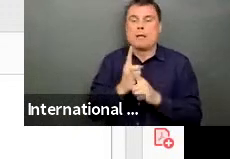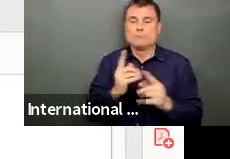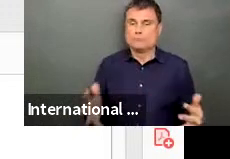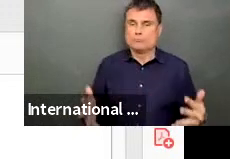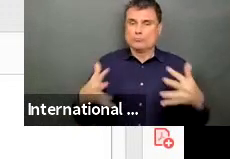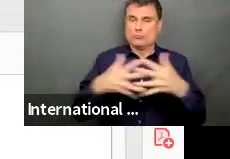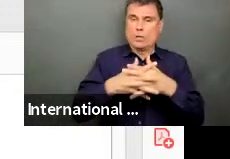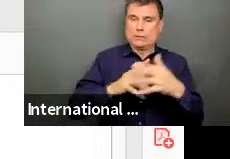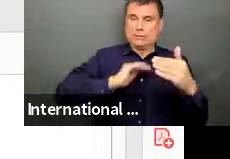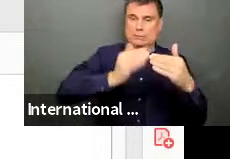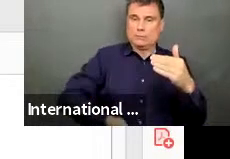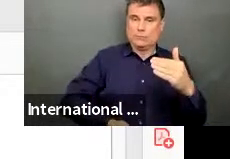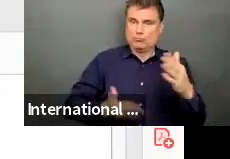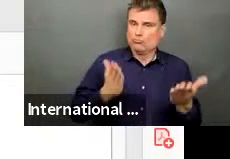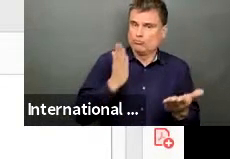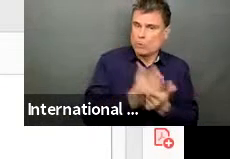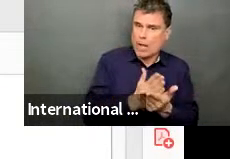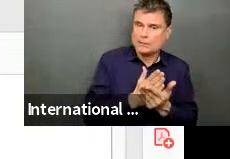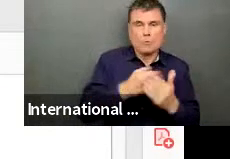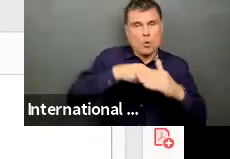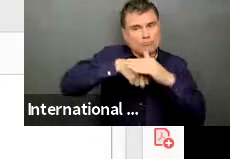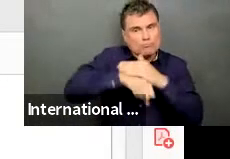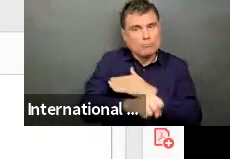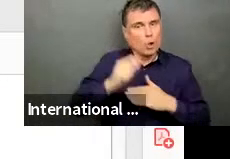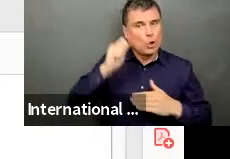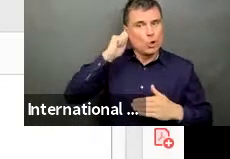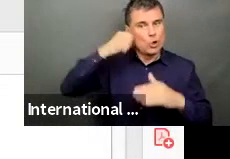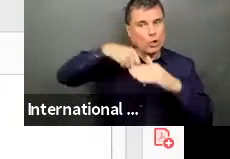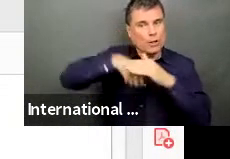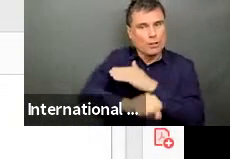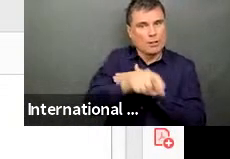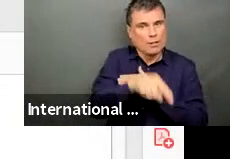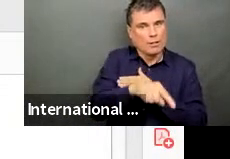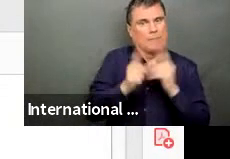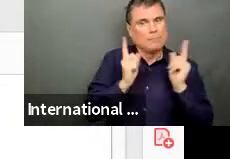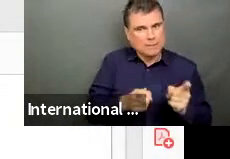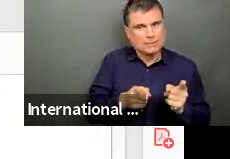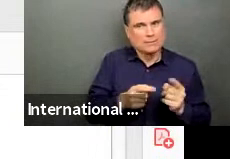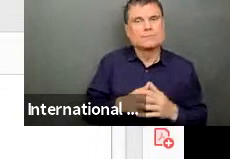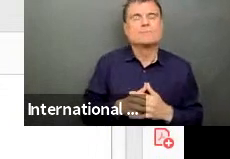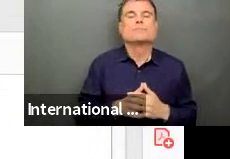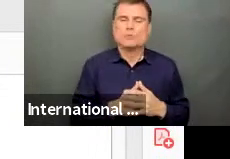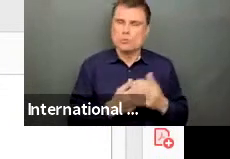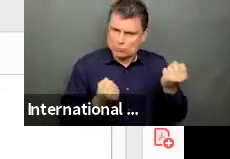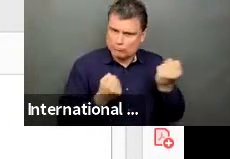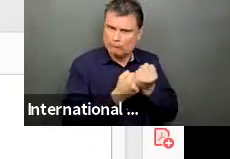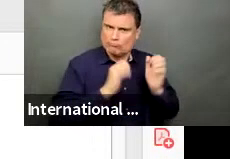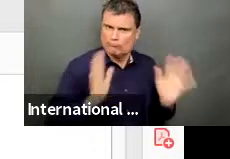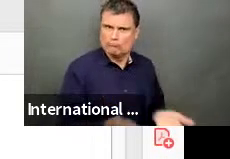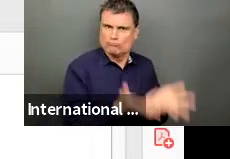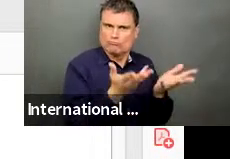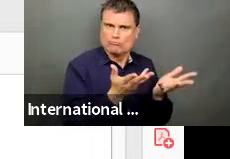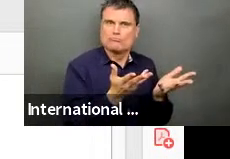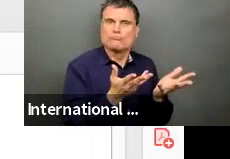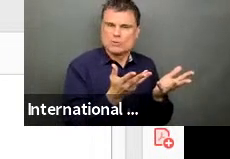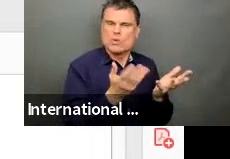into national laws and policies and enforced through local action plans. And